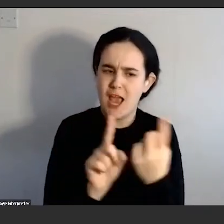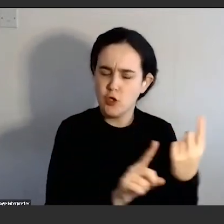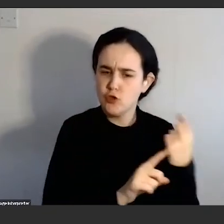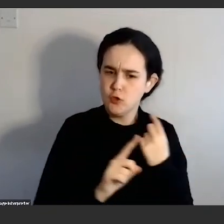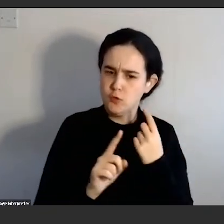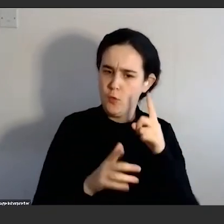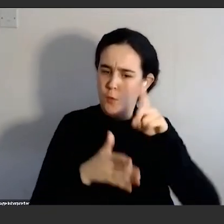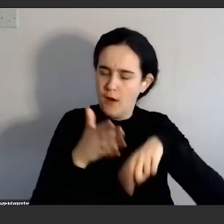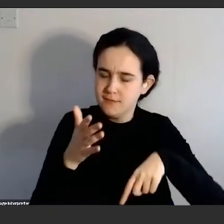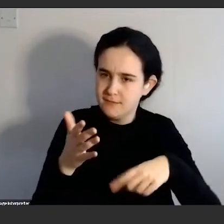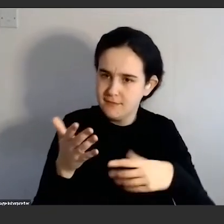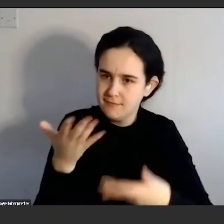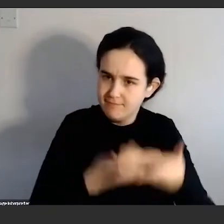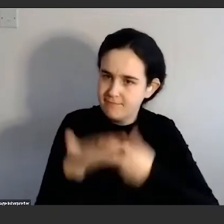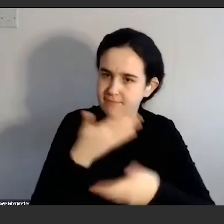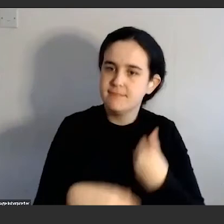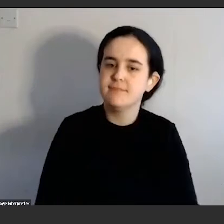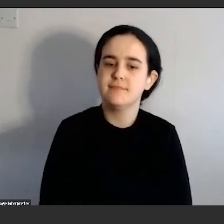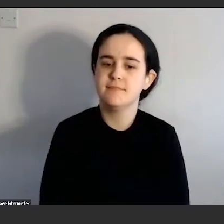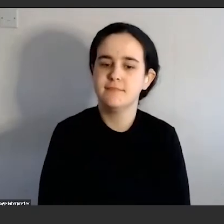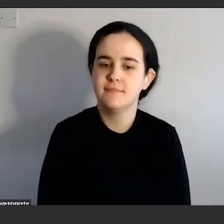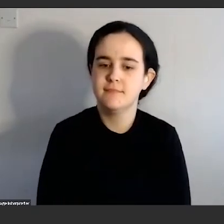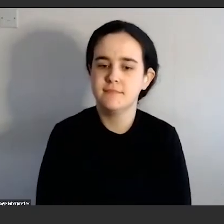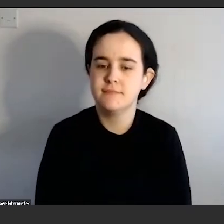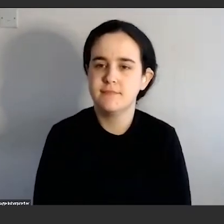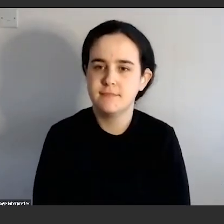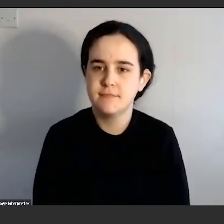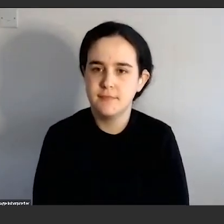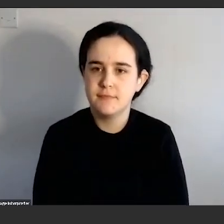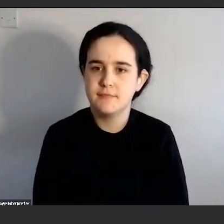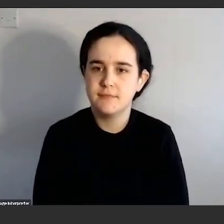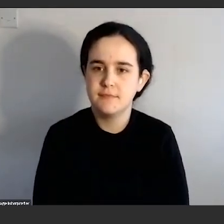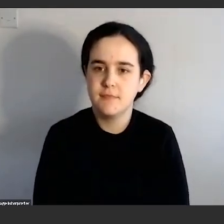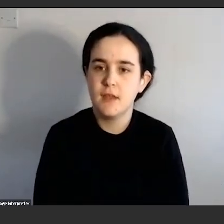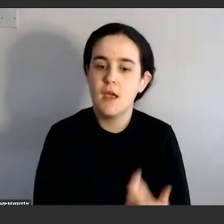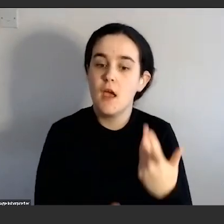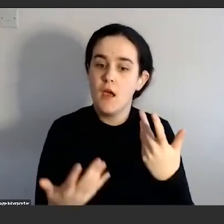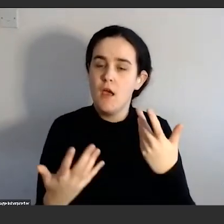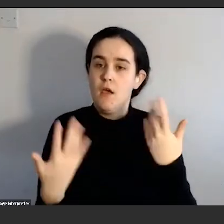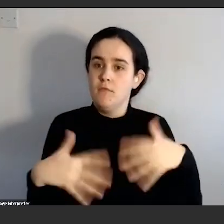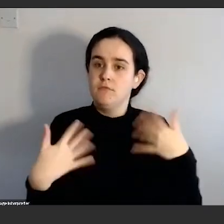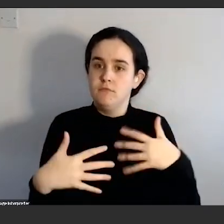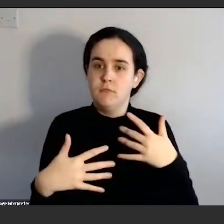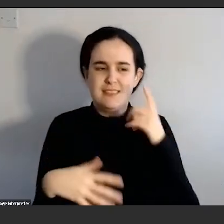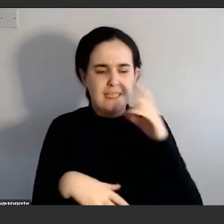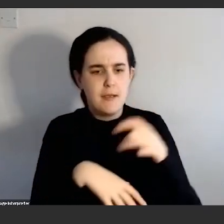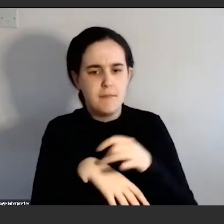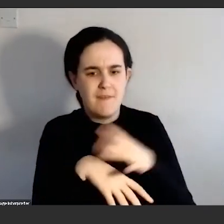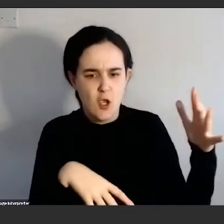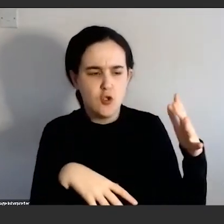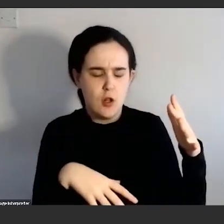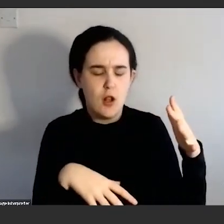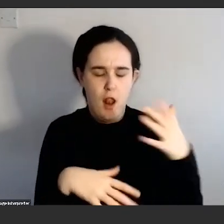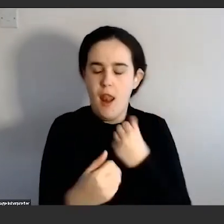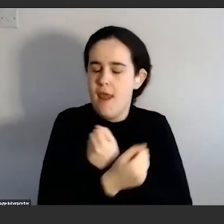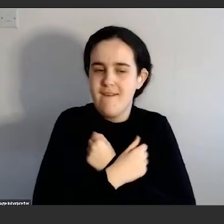it was very noticeable, that aspect of the judges especially suddenly like, okay, we get on stage and they're not sure what to expect. Are they going to be